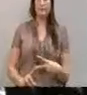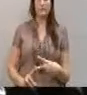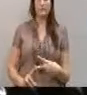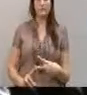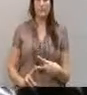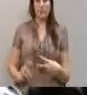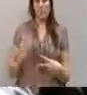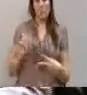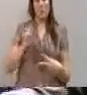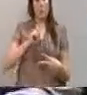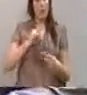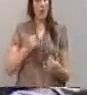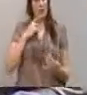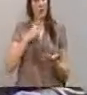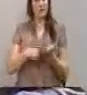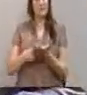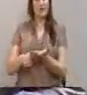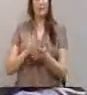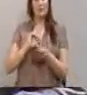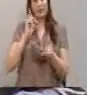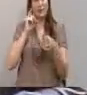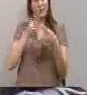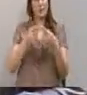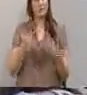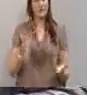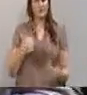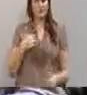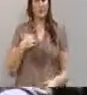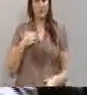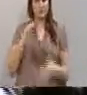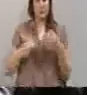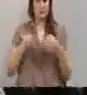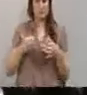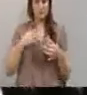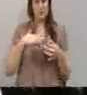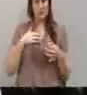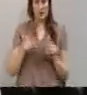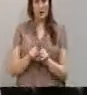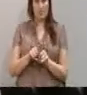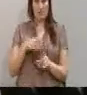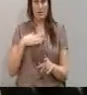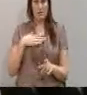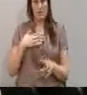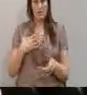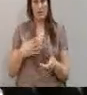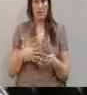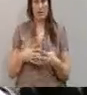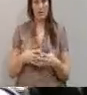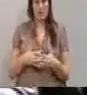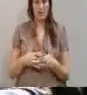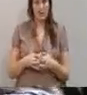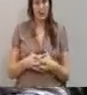debate like this. A party like ours and many others have made extensive submissions to the National